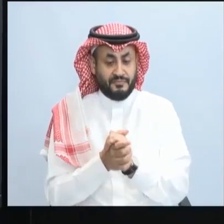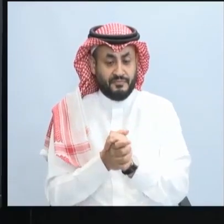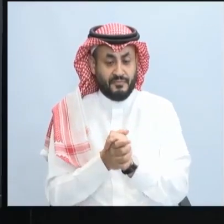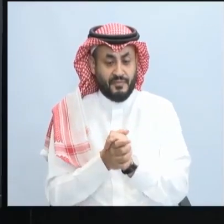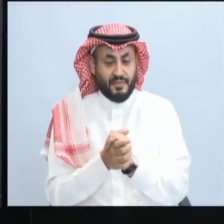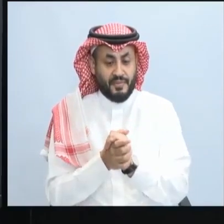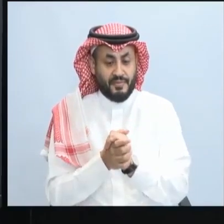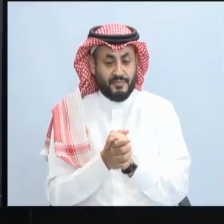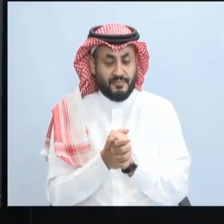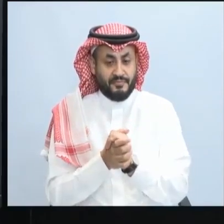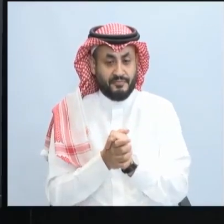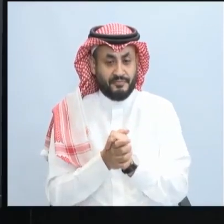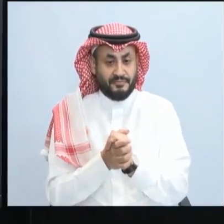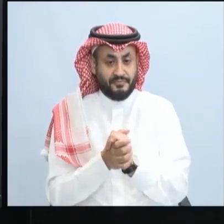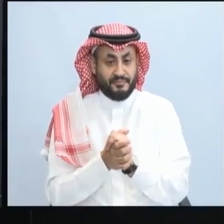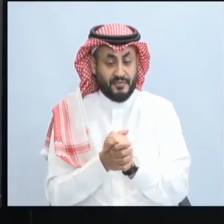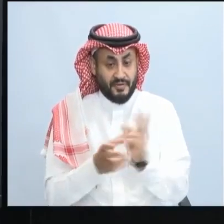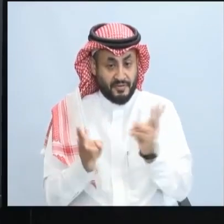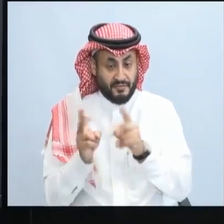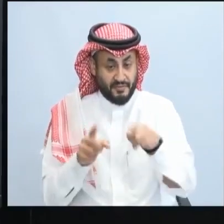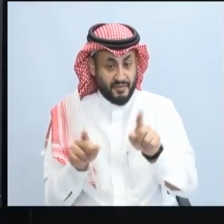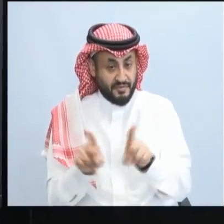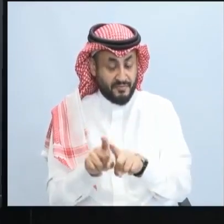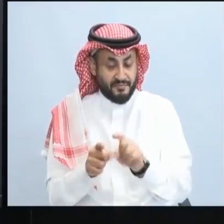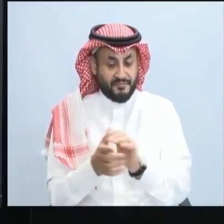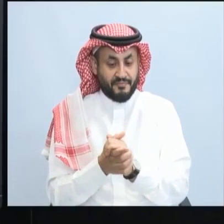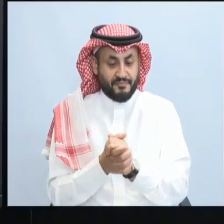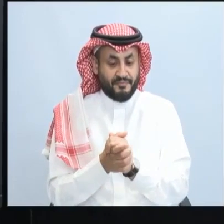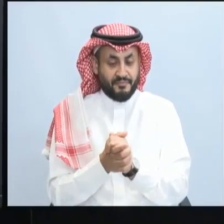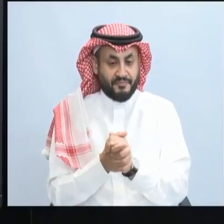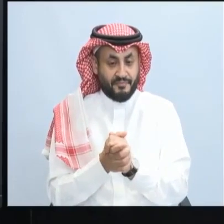discussions, and it is time for your discussion with your classmates.